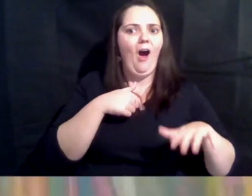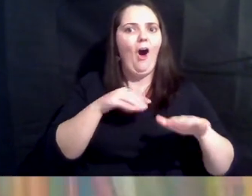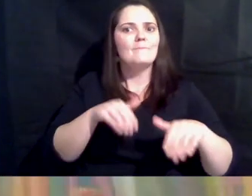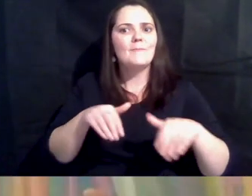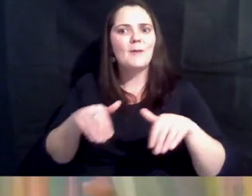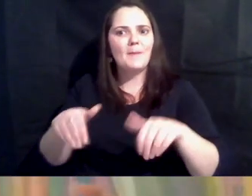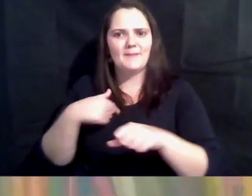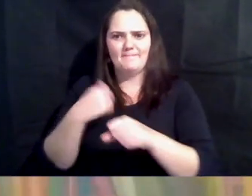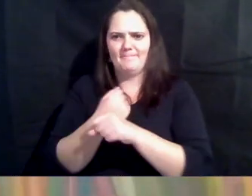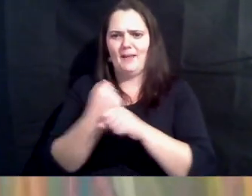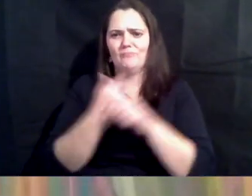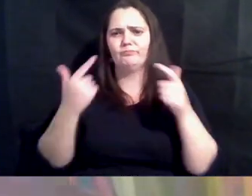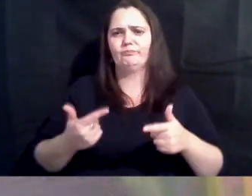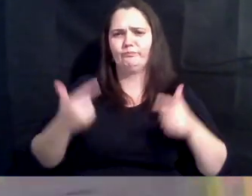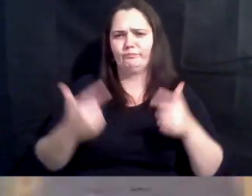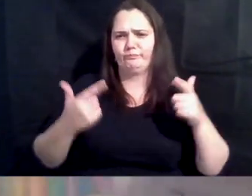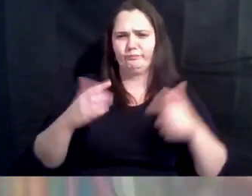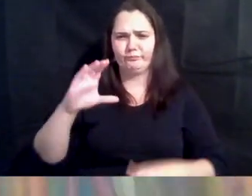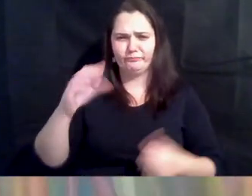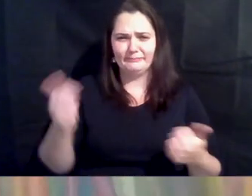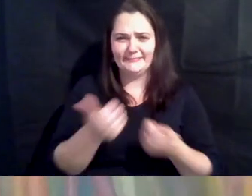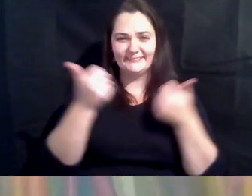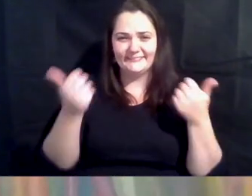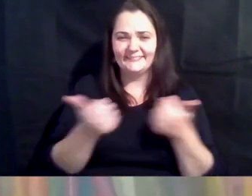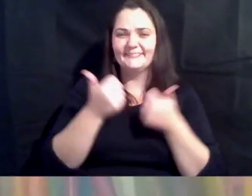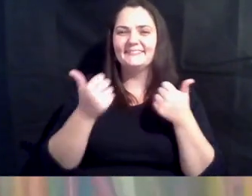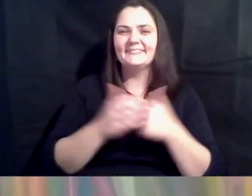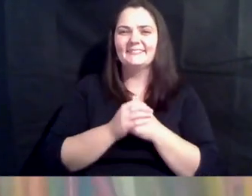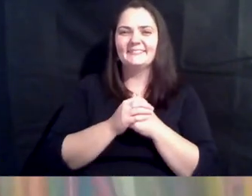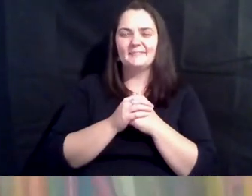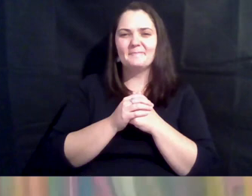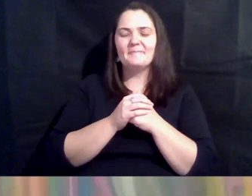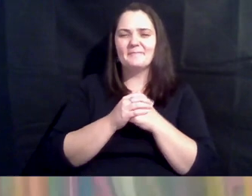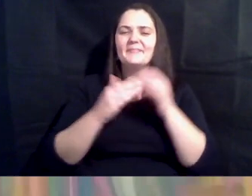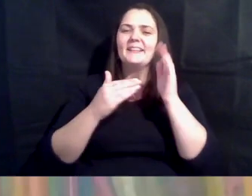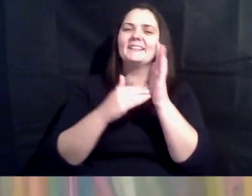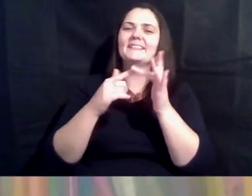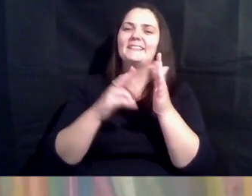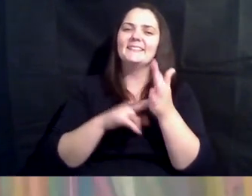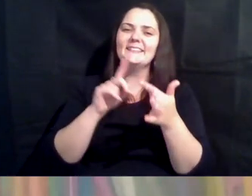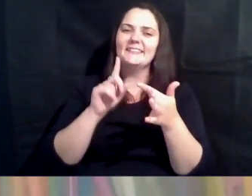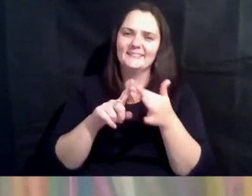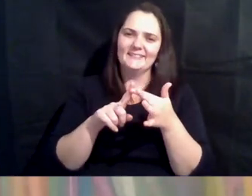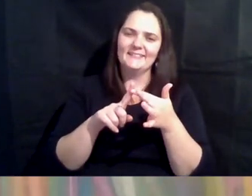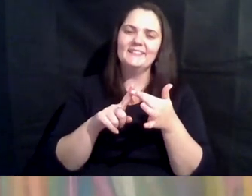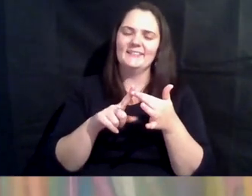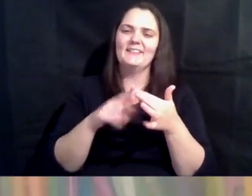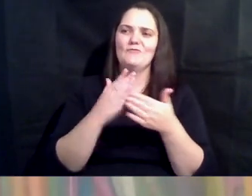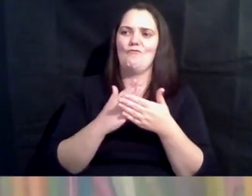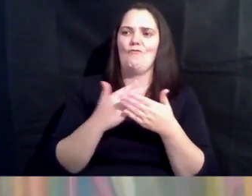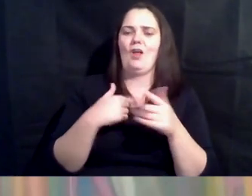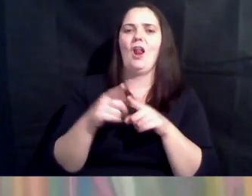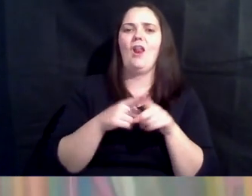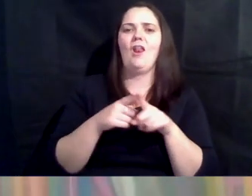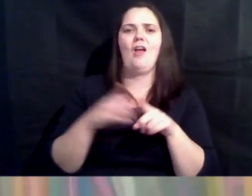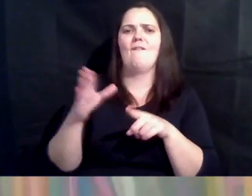I've got zines upon zines. There's a massive stack here. And zines was something that I first learned about